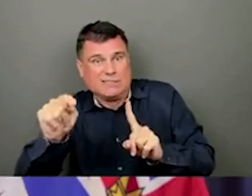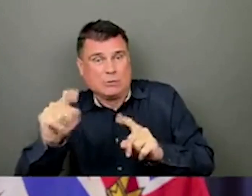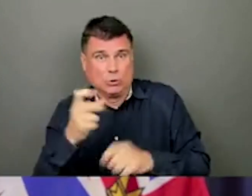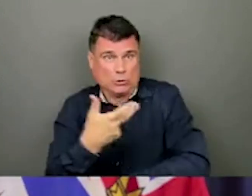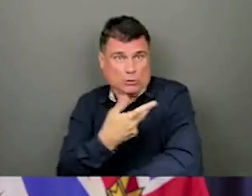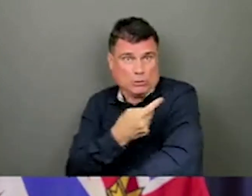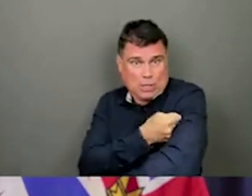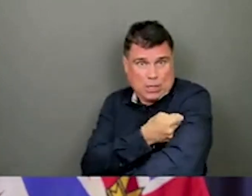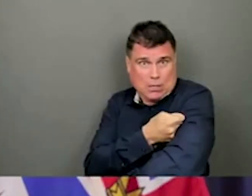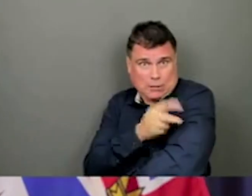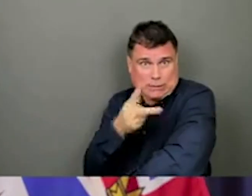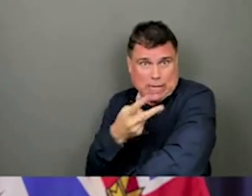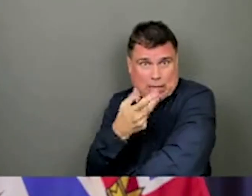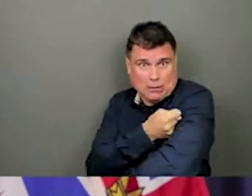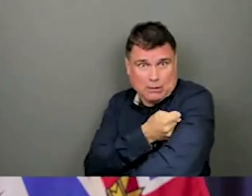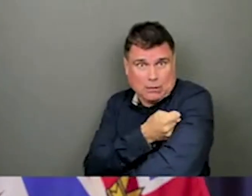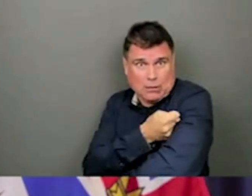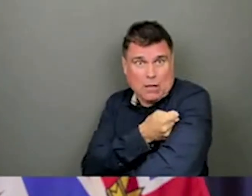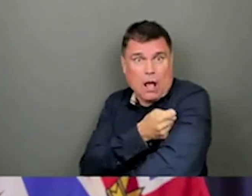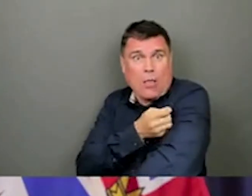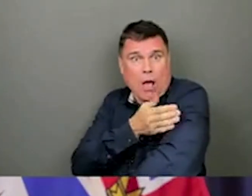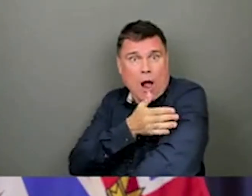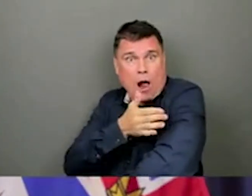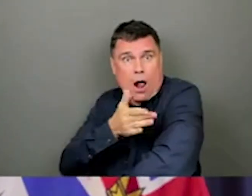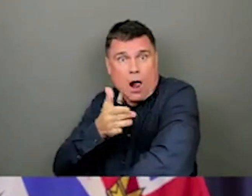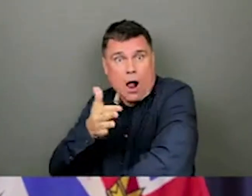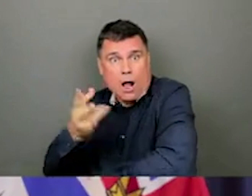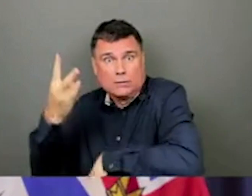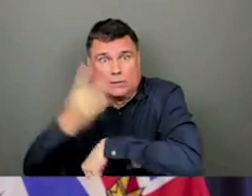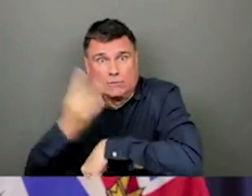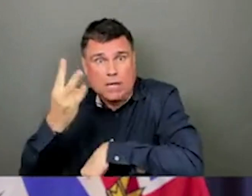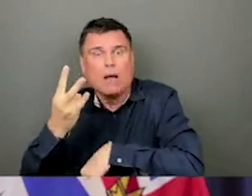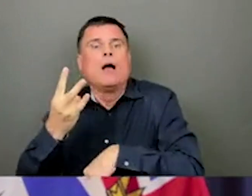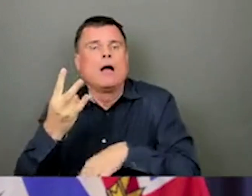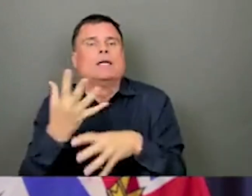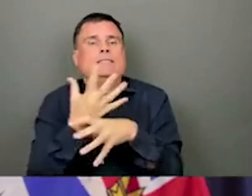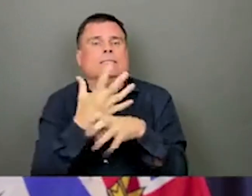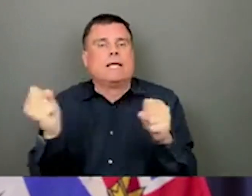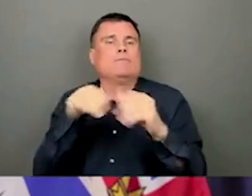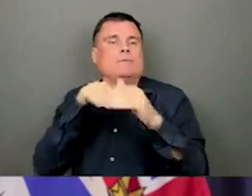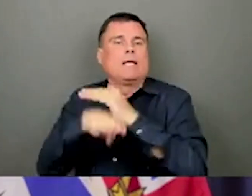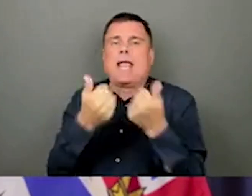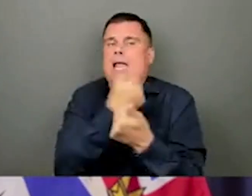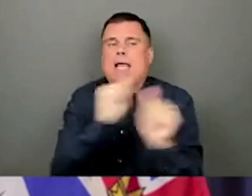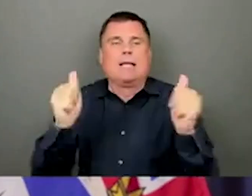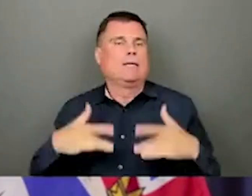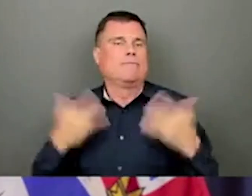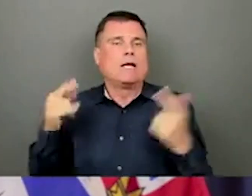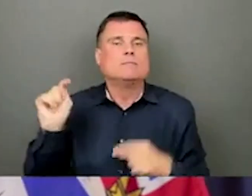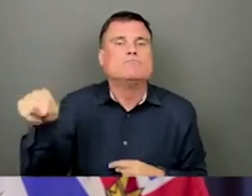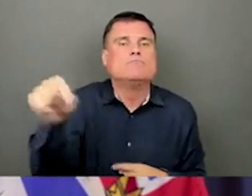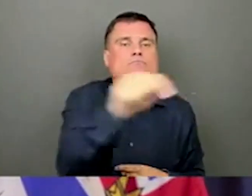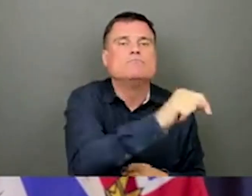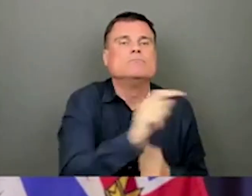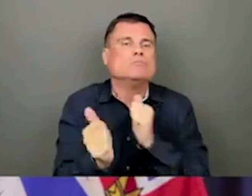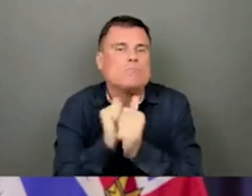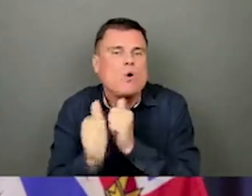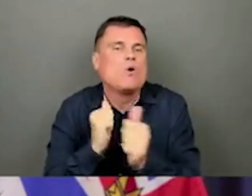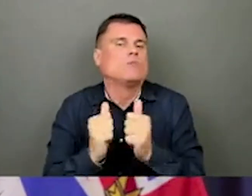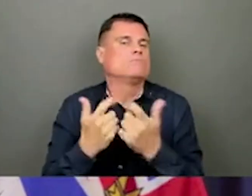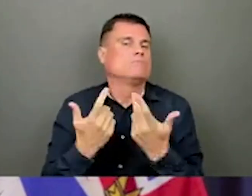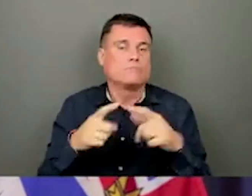their immunizations, will be safe to go into the broader population. This is a step we believe is important at this point